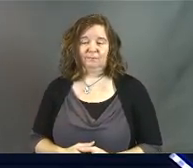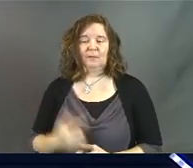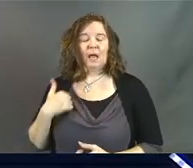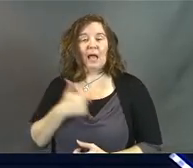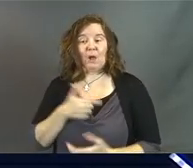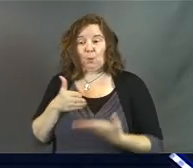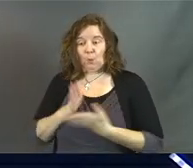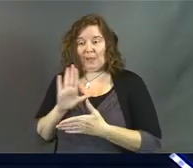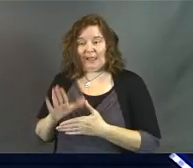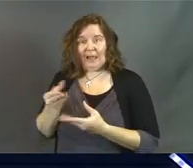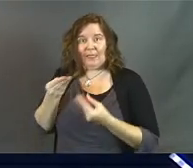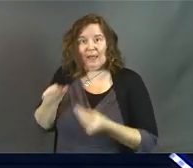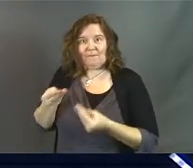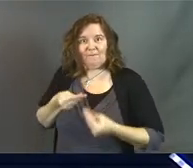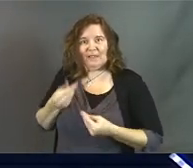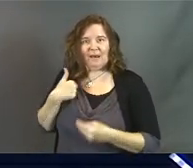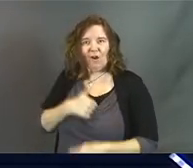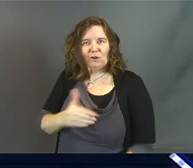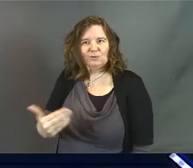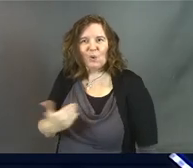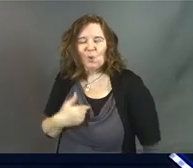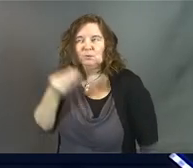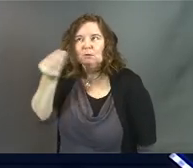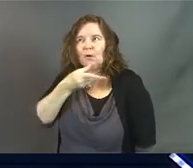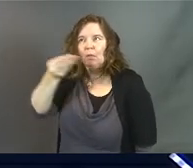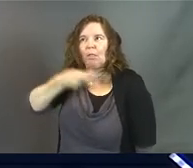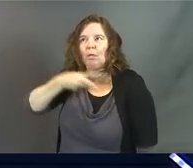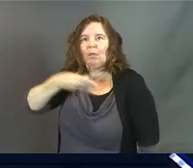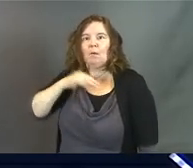And we let them feed our souls.